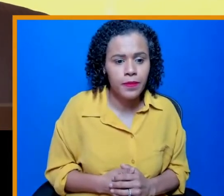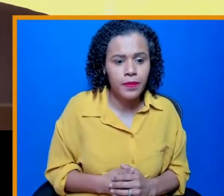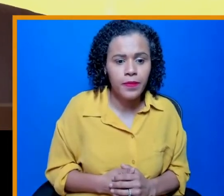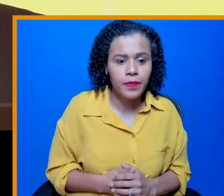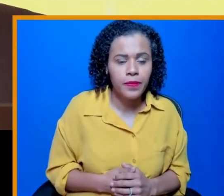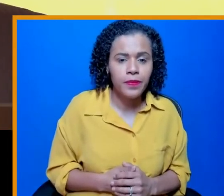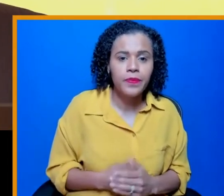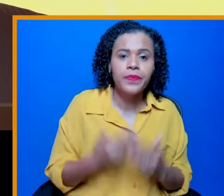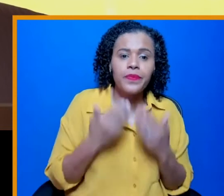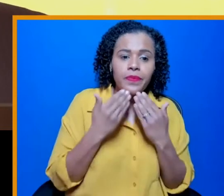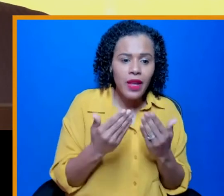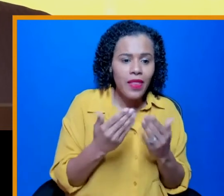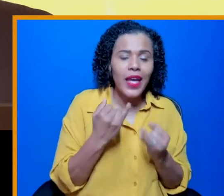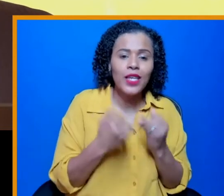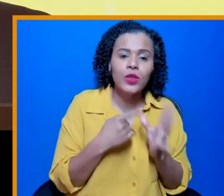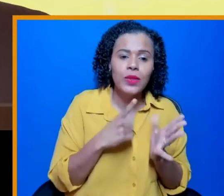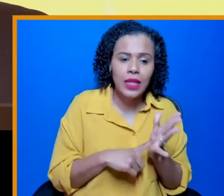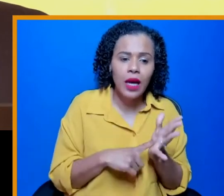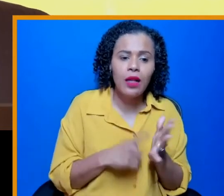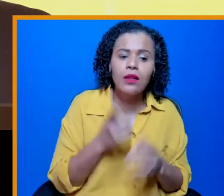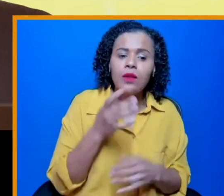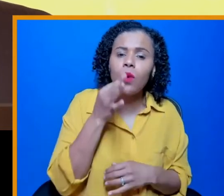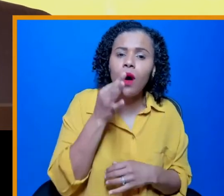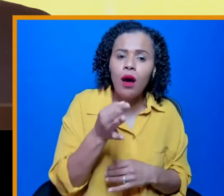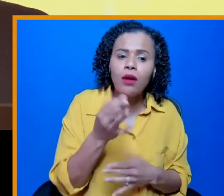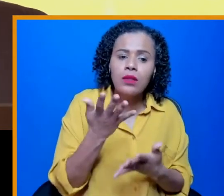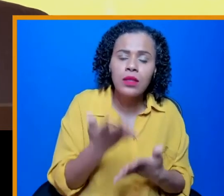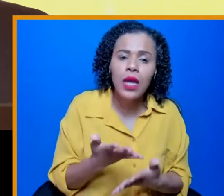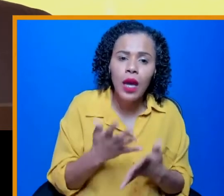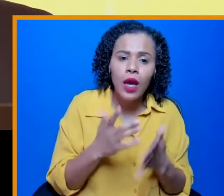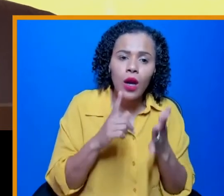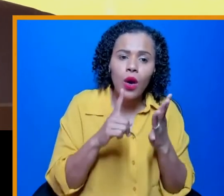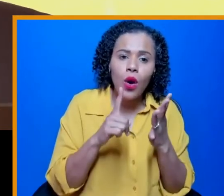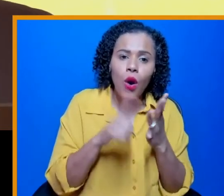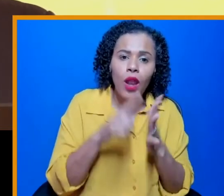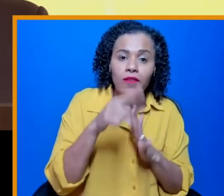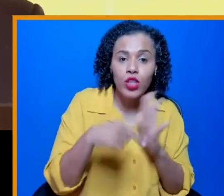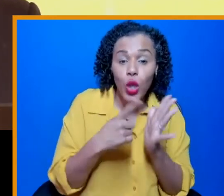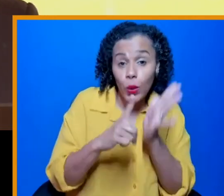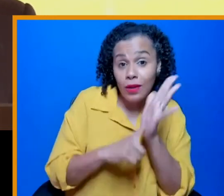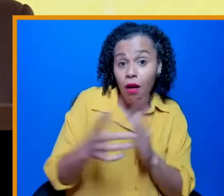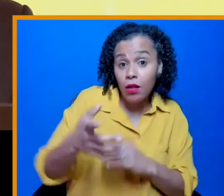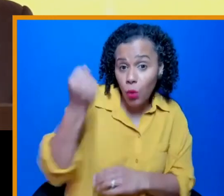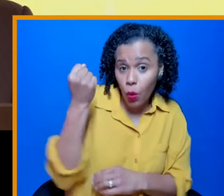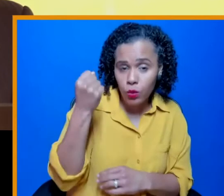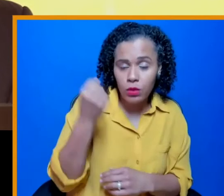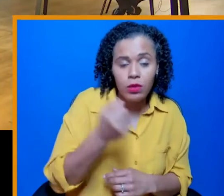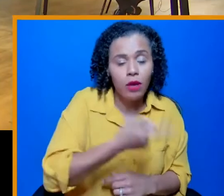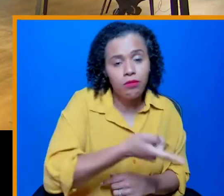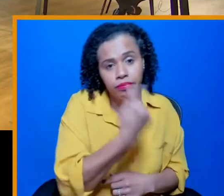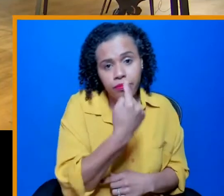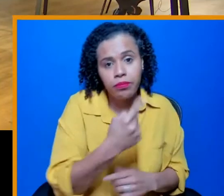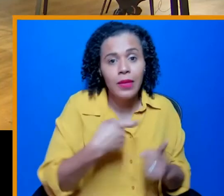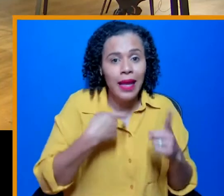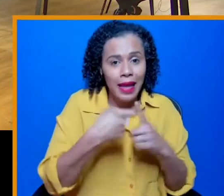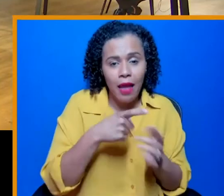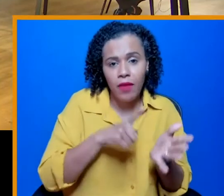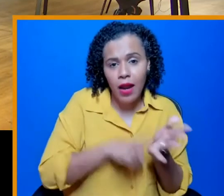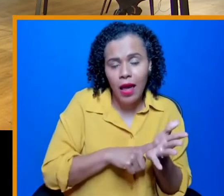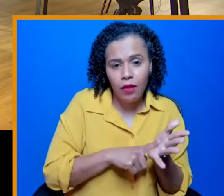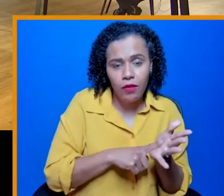Thank you, Sal. Can I ask Oliver Jones-Lyons please to stand by? And now I call Kevin Langford from